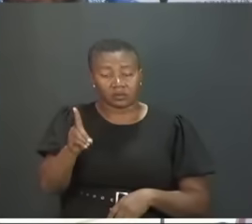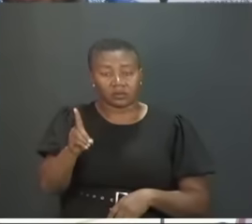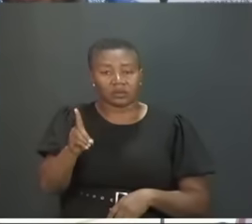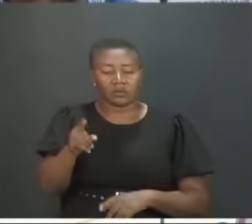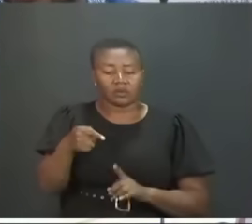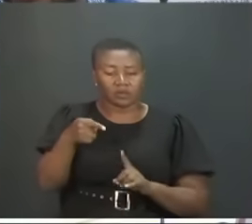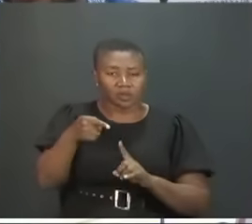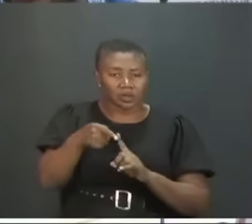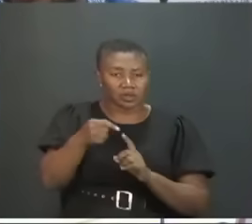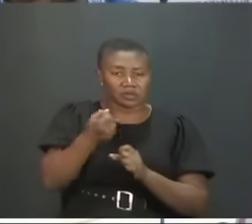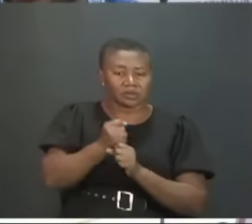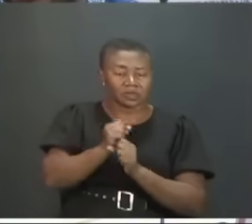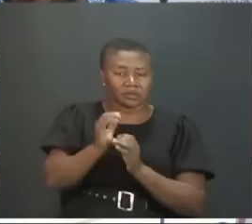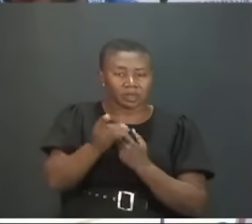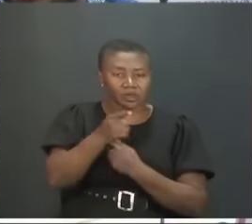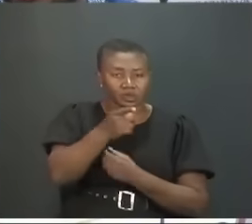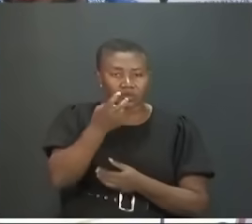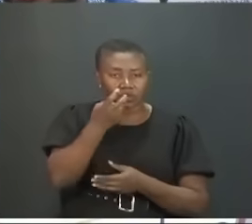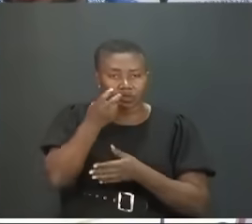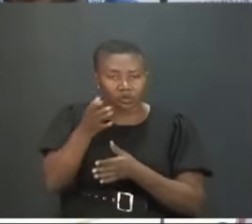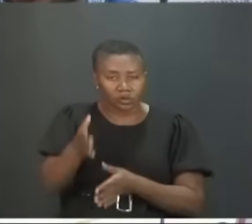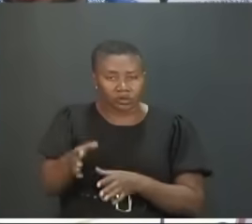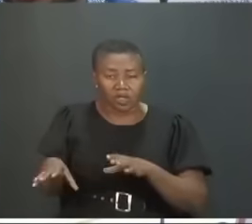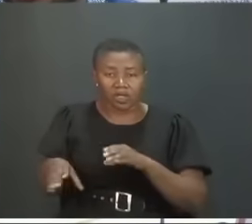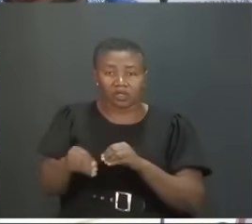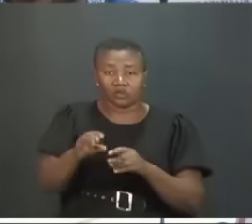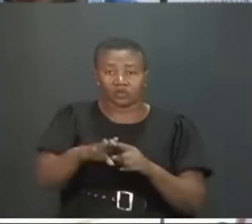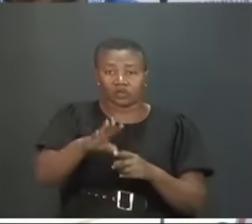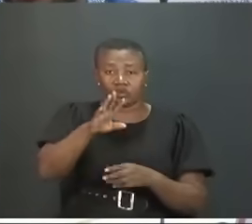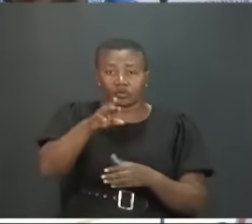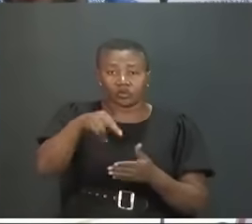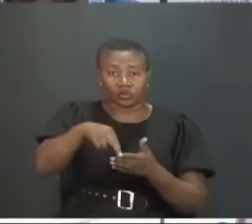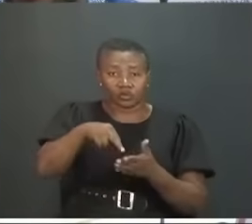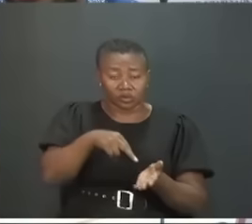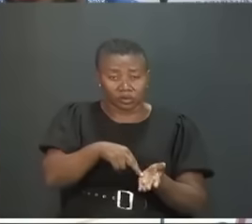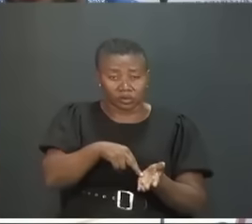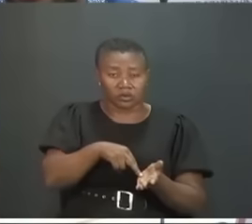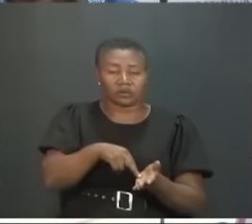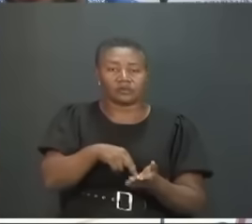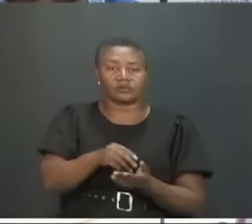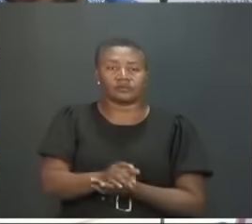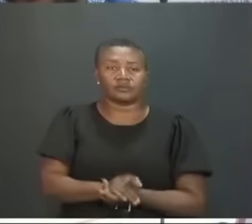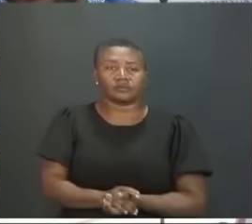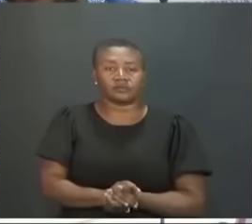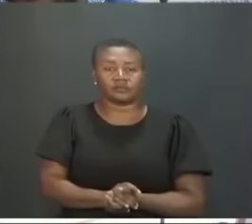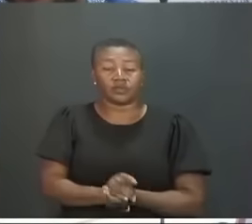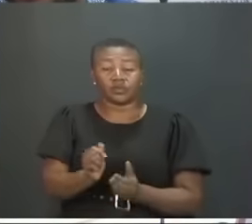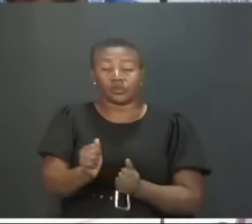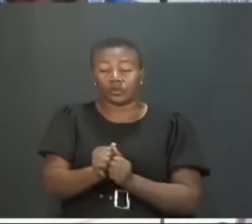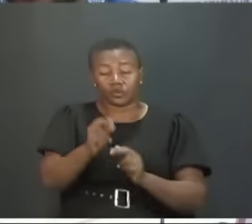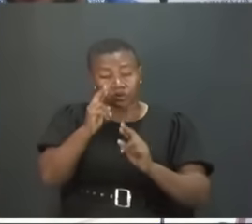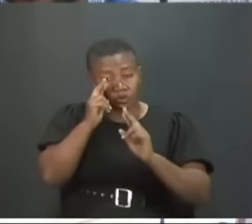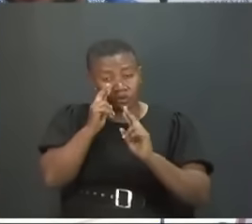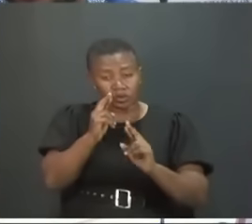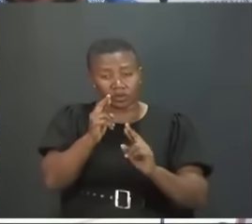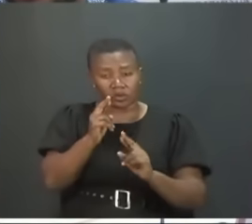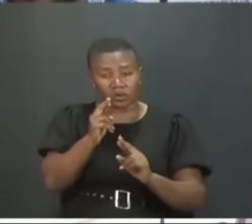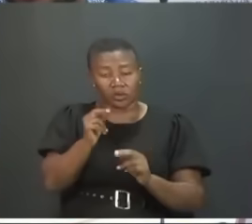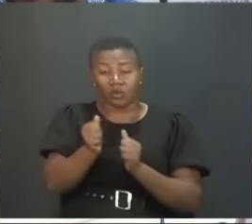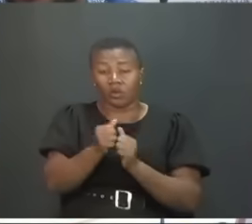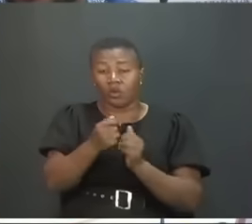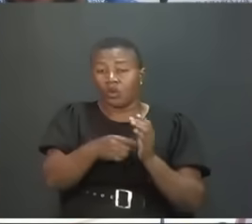you, added to your ruling, and it has gone into Hansard. Mr. Speaker, with respect, as you rightly